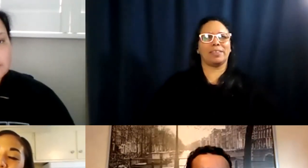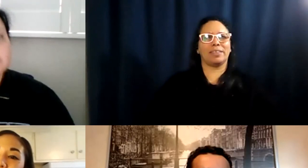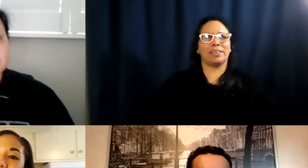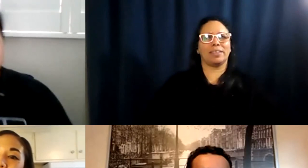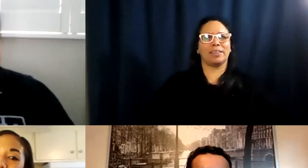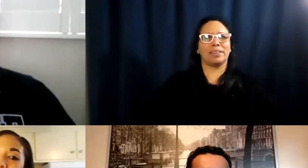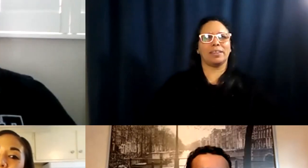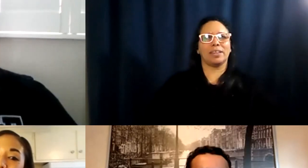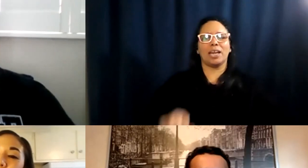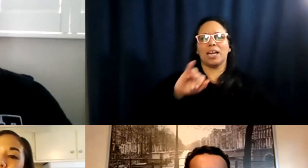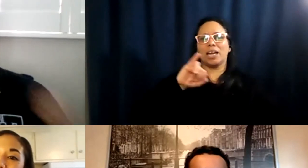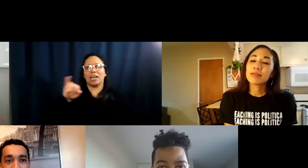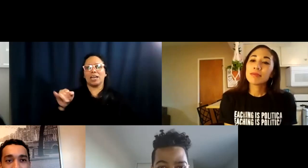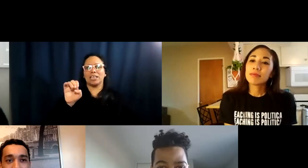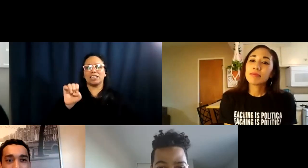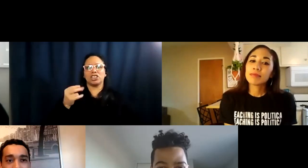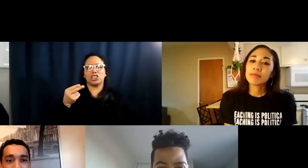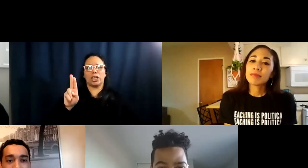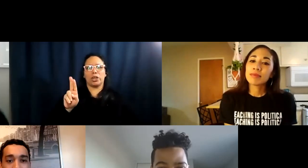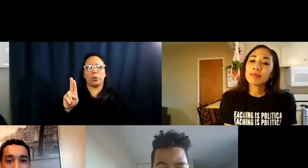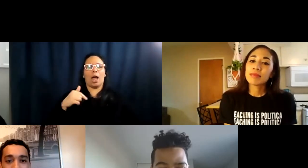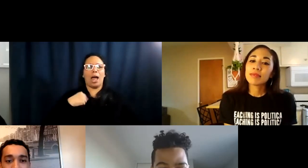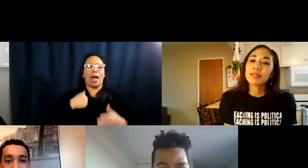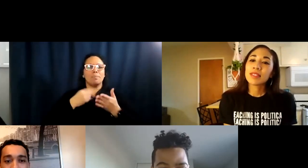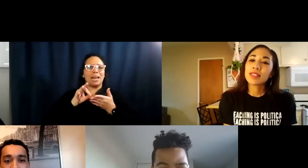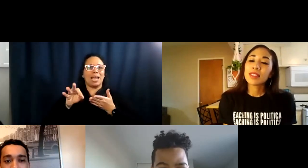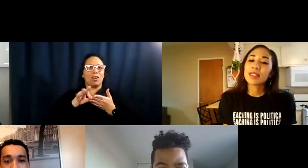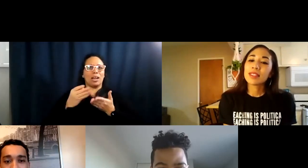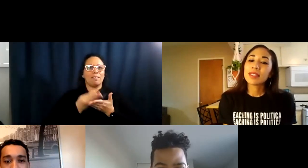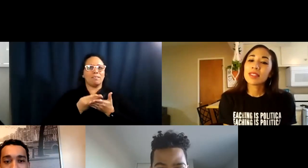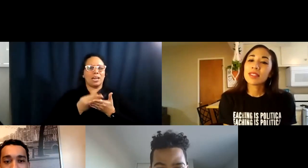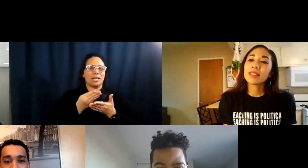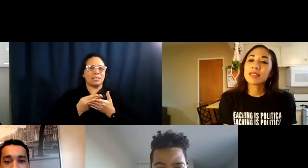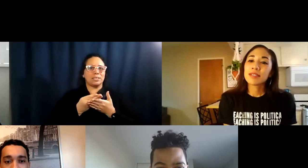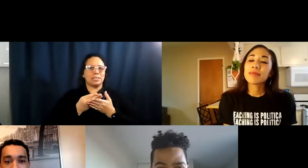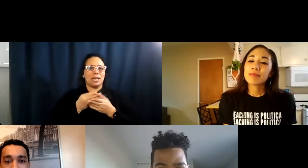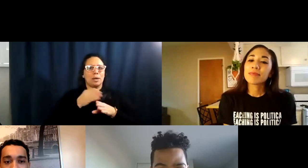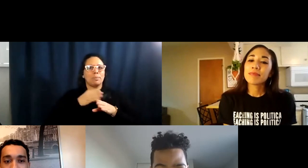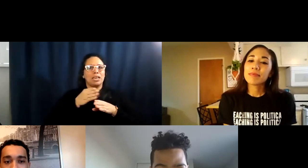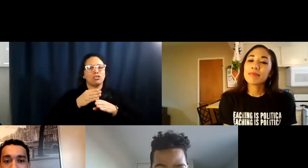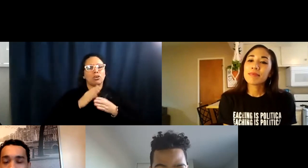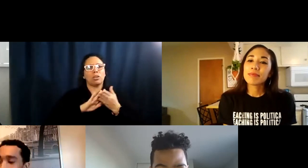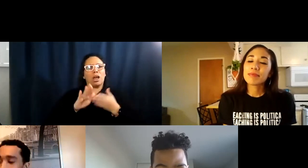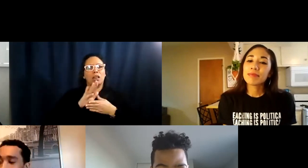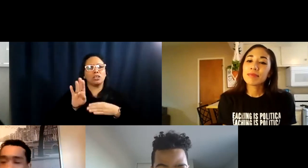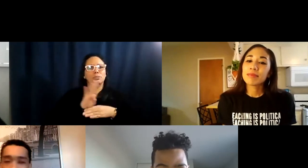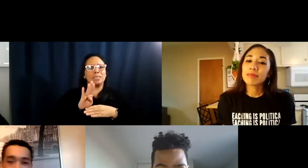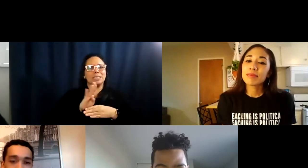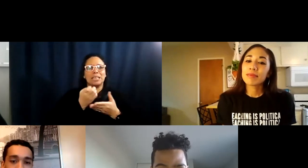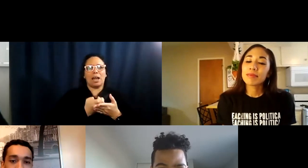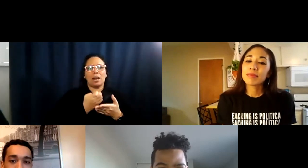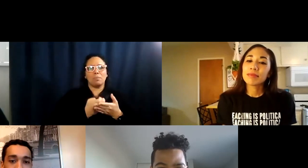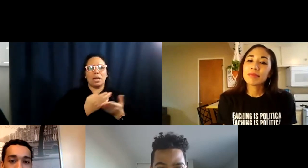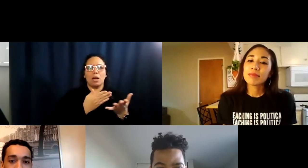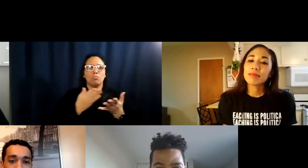Jagwe. I'm an accounting finance major at the College of Business and Economics. And I bring a little bit